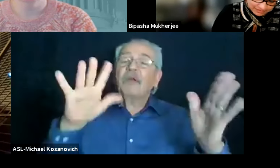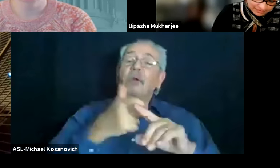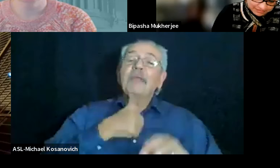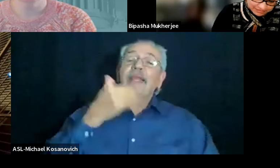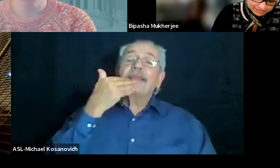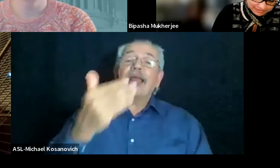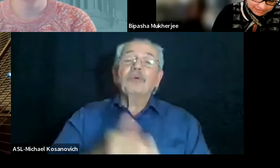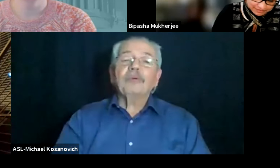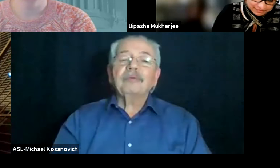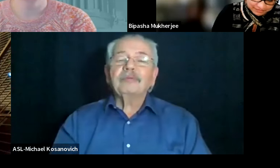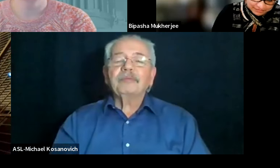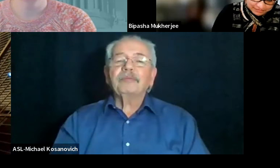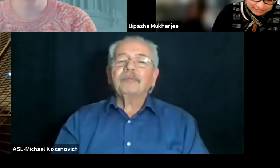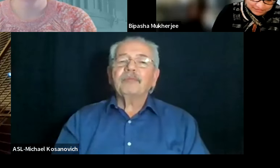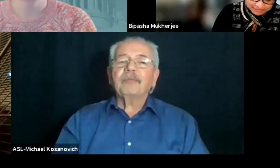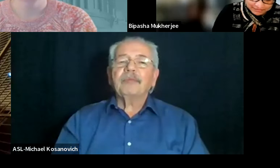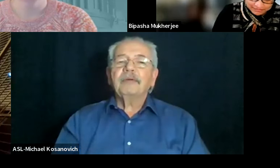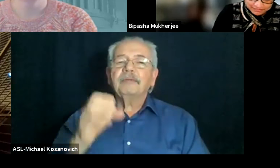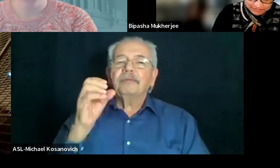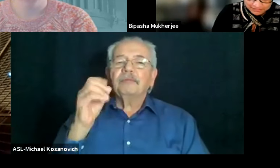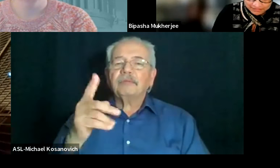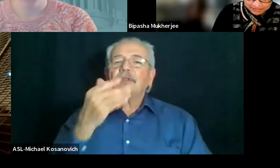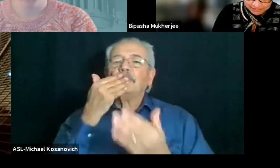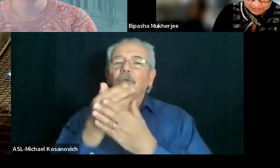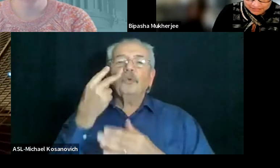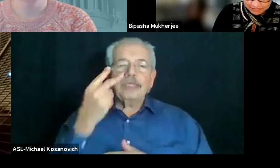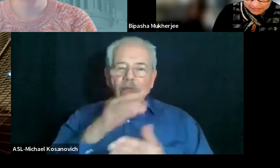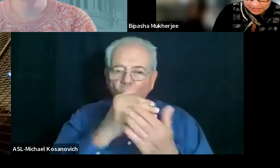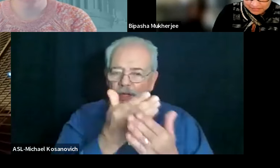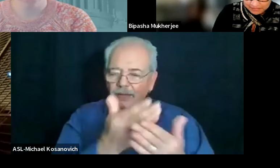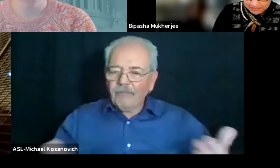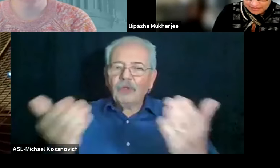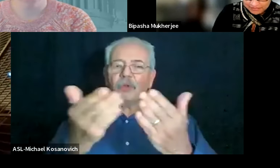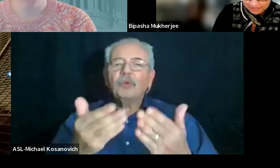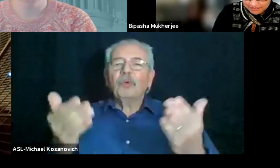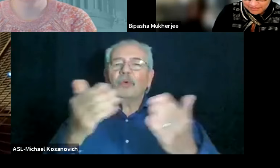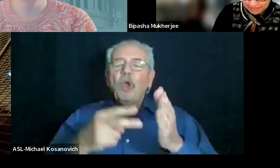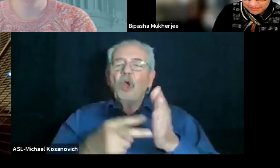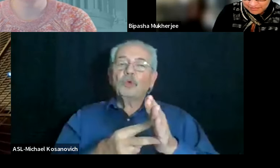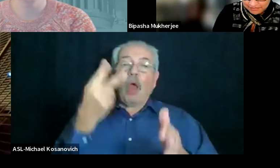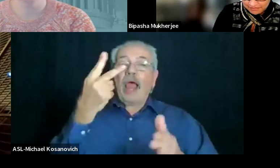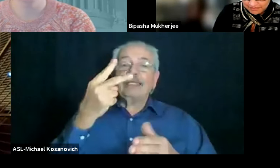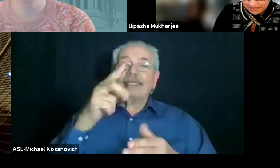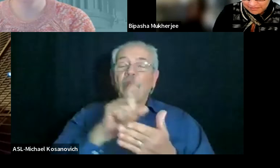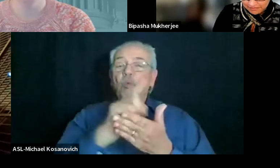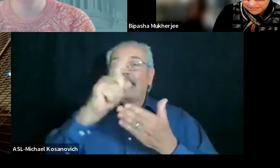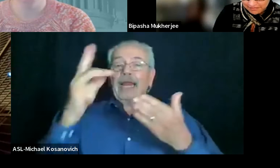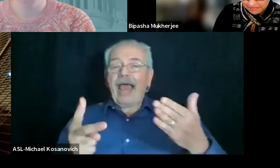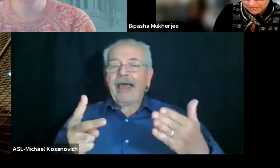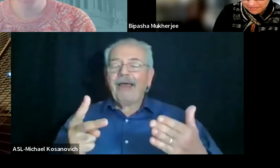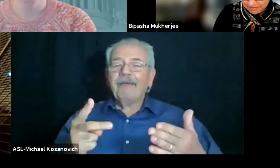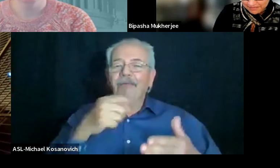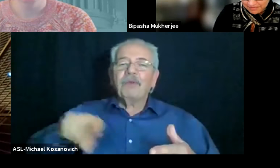Thanks. Okay. Well, it was good to see all of you twice in a week and a half. Wish you all